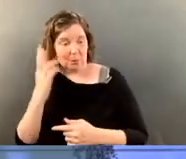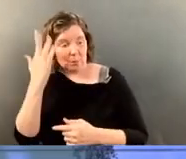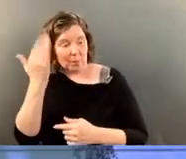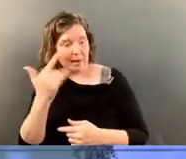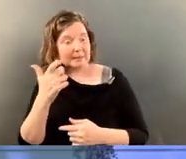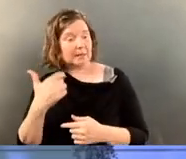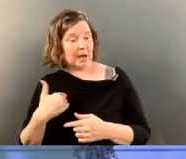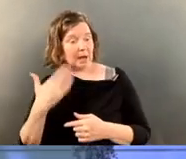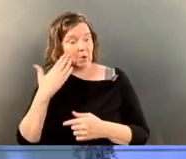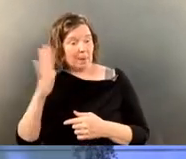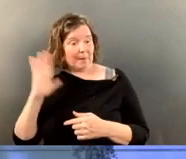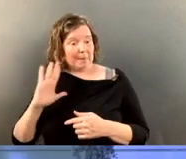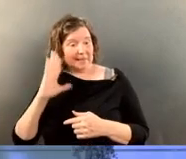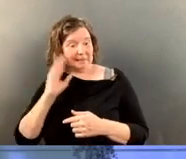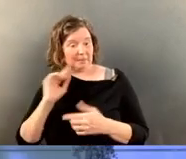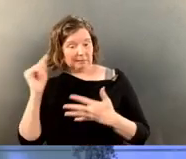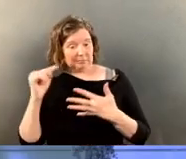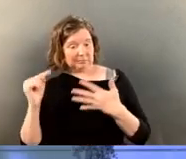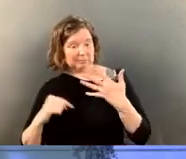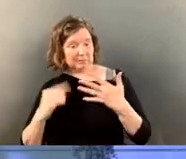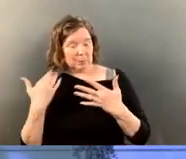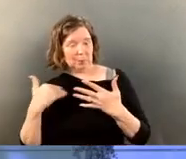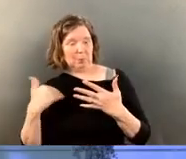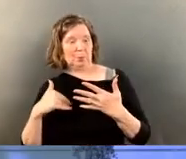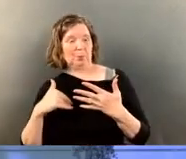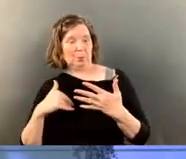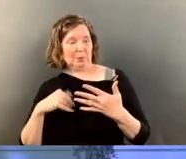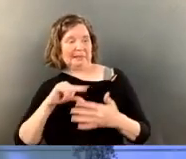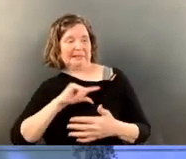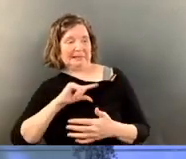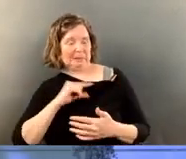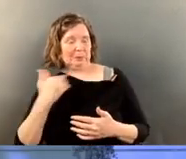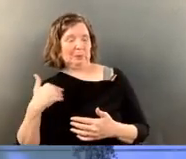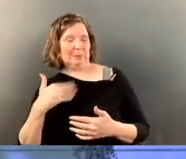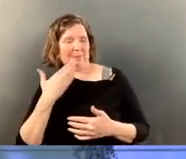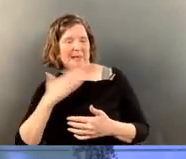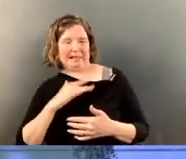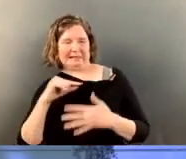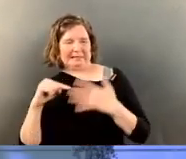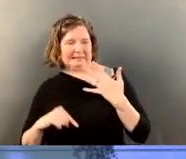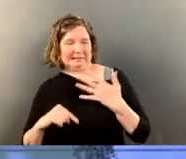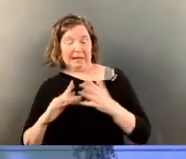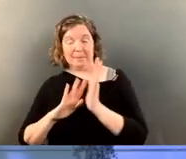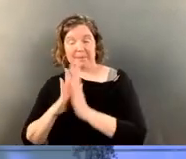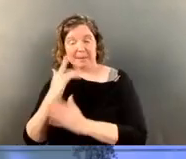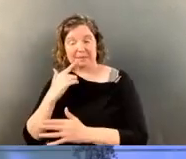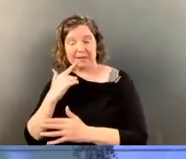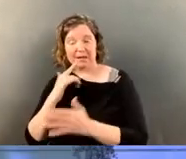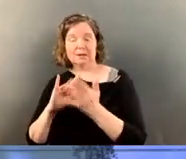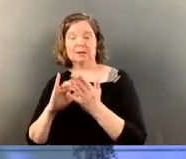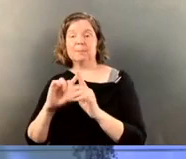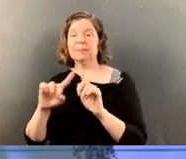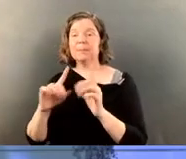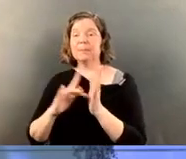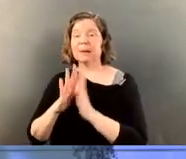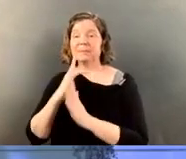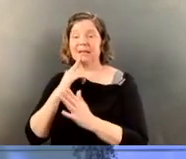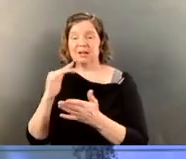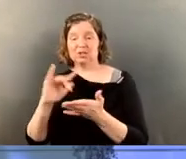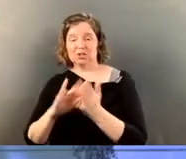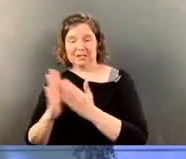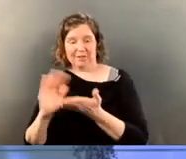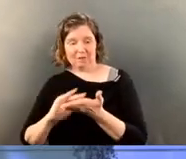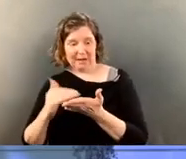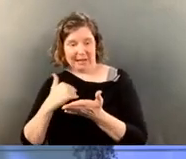I know my past and I know what I've done and I know what I'm guilty of. He said, and the Bible says that Jesus forgave me for all of